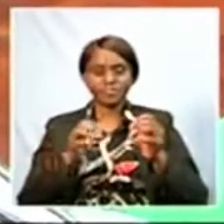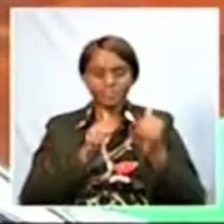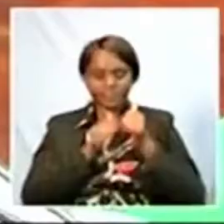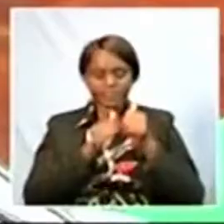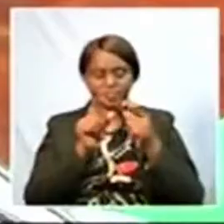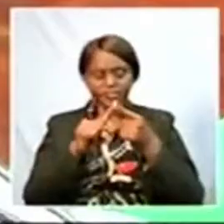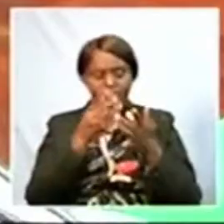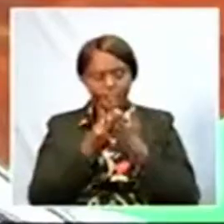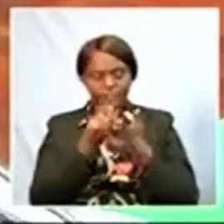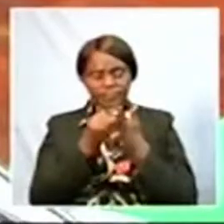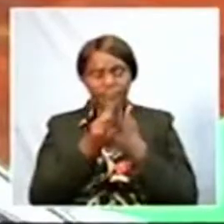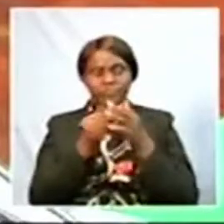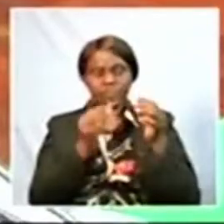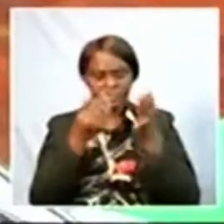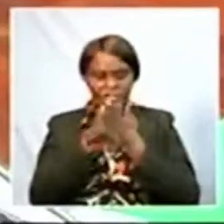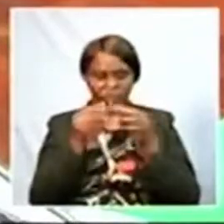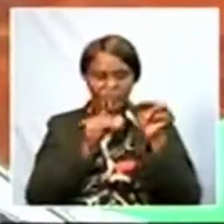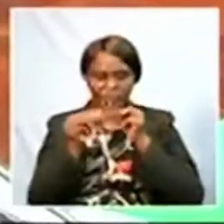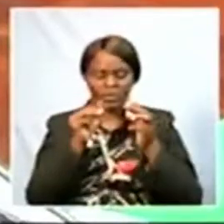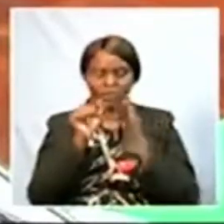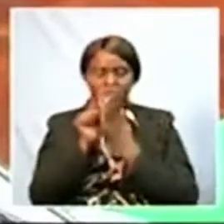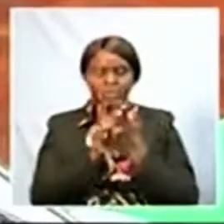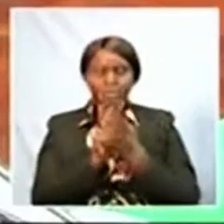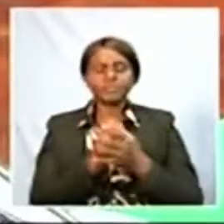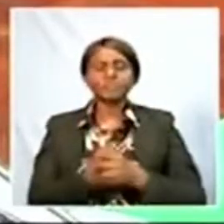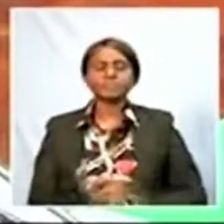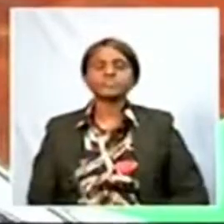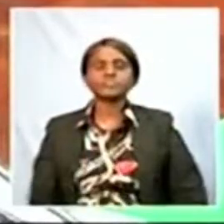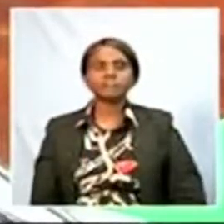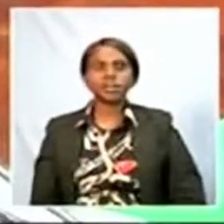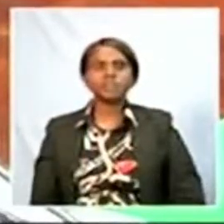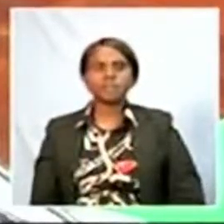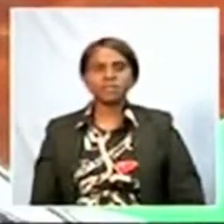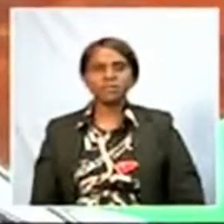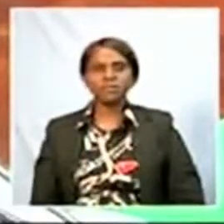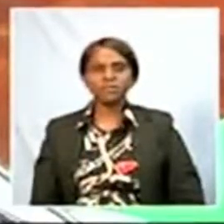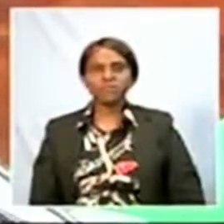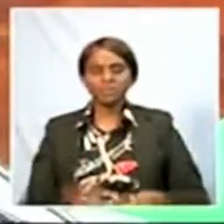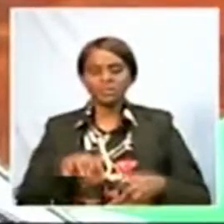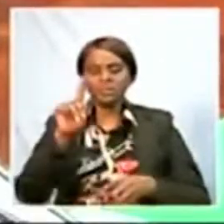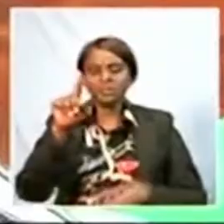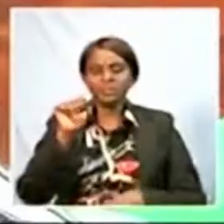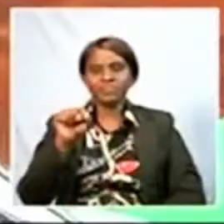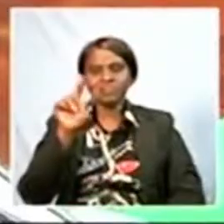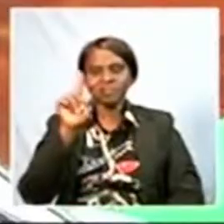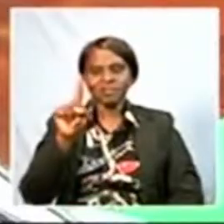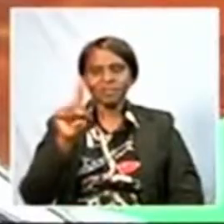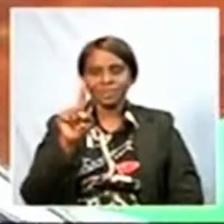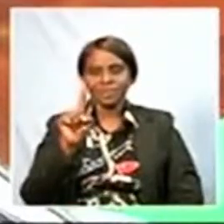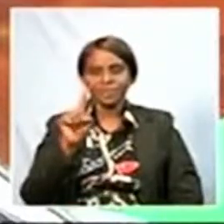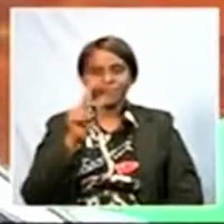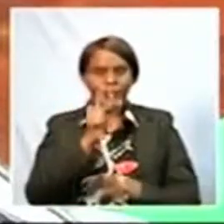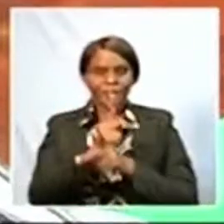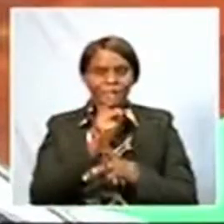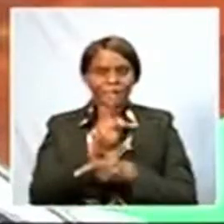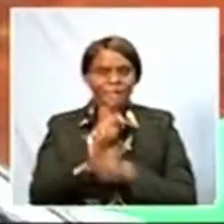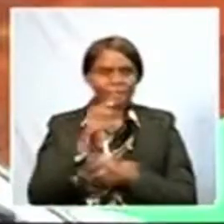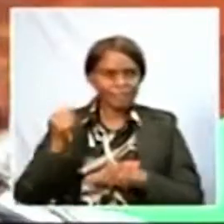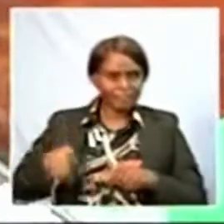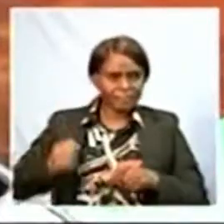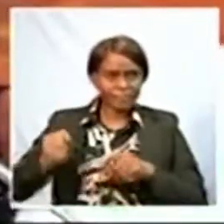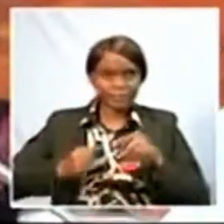Treasury and Financial Management Act. Appendix 1.1, retained for chief's